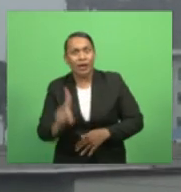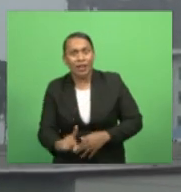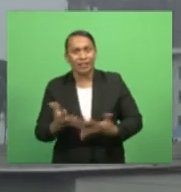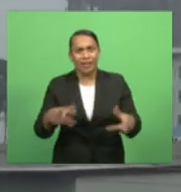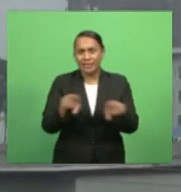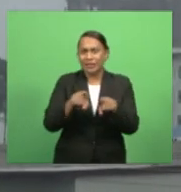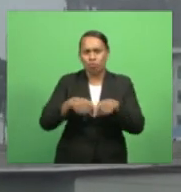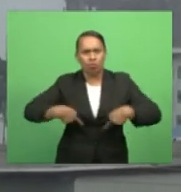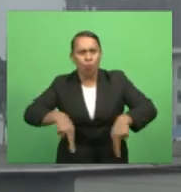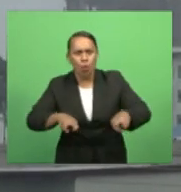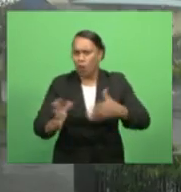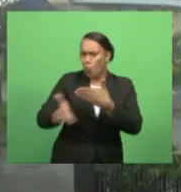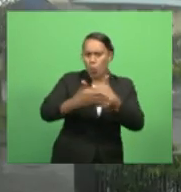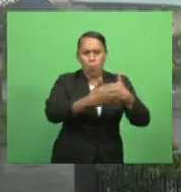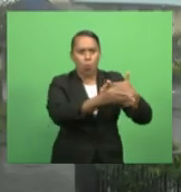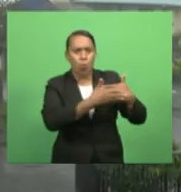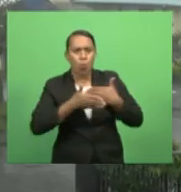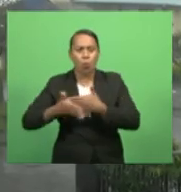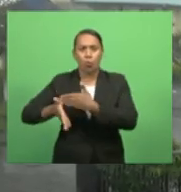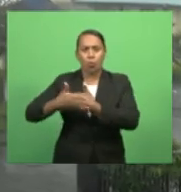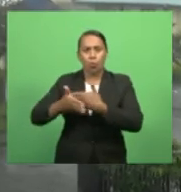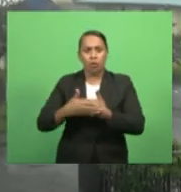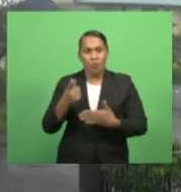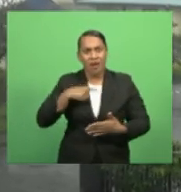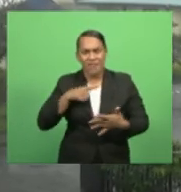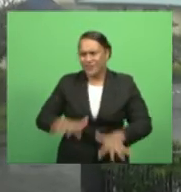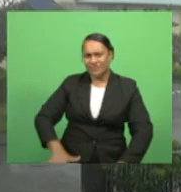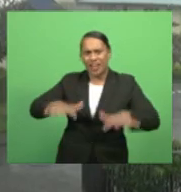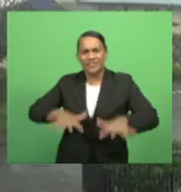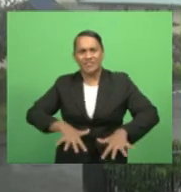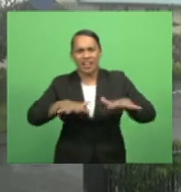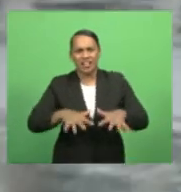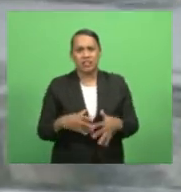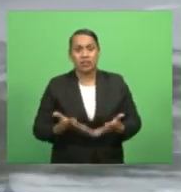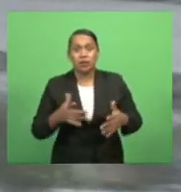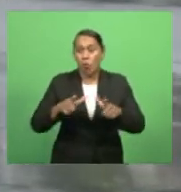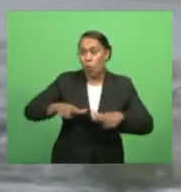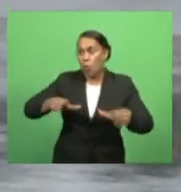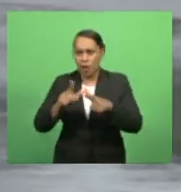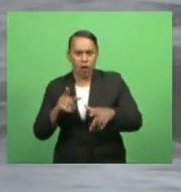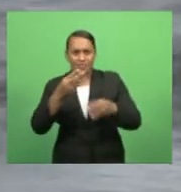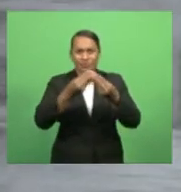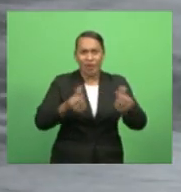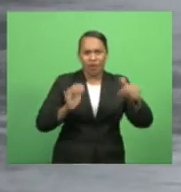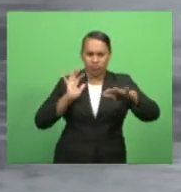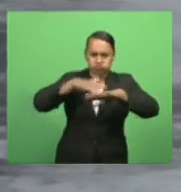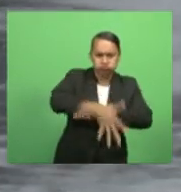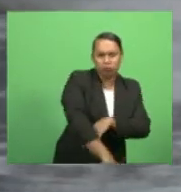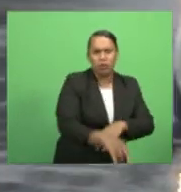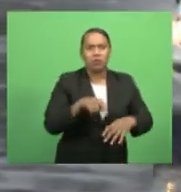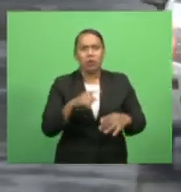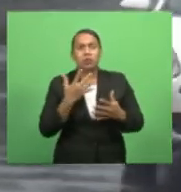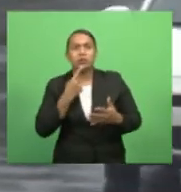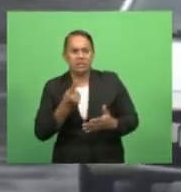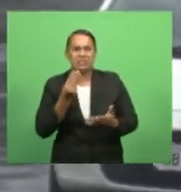closed due to floodwaters and also slips brought about by landslides. The Weather Office says people need to stay vigilant